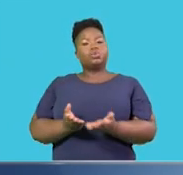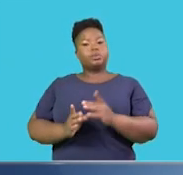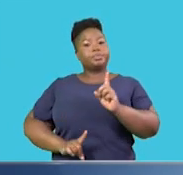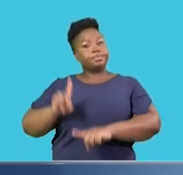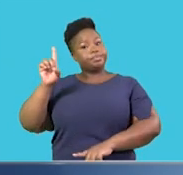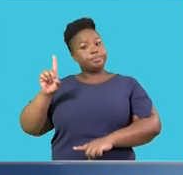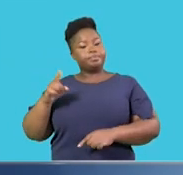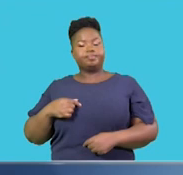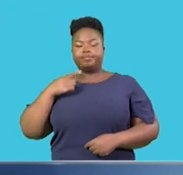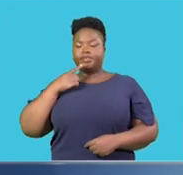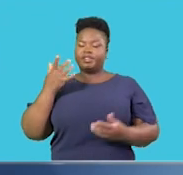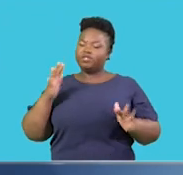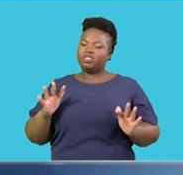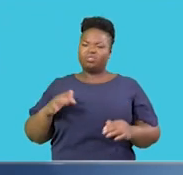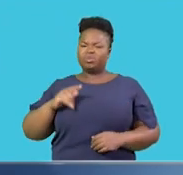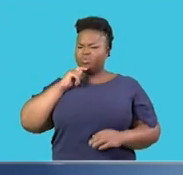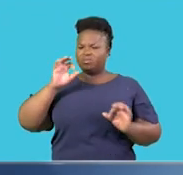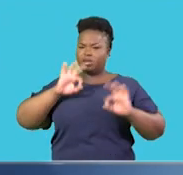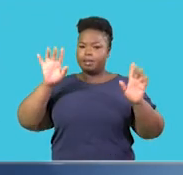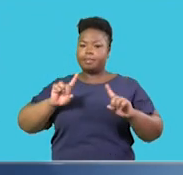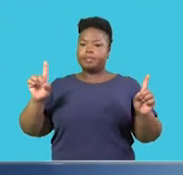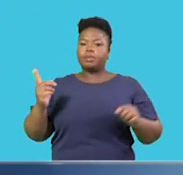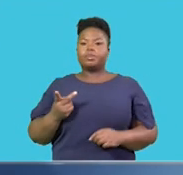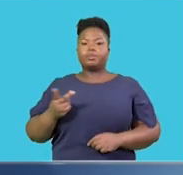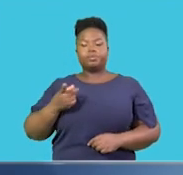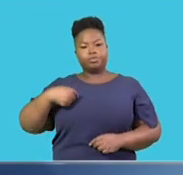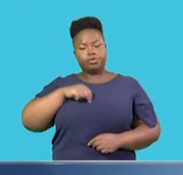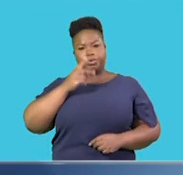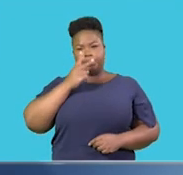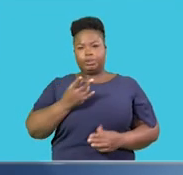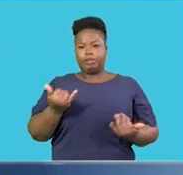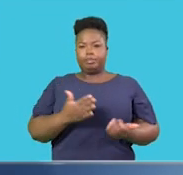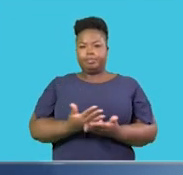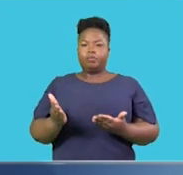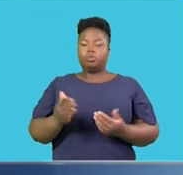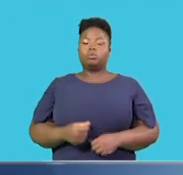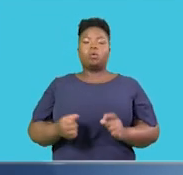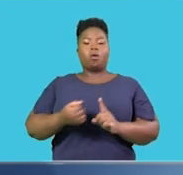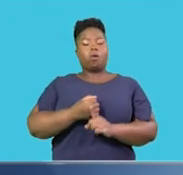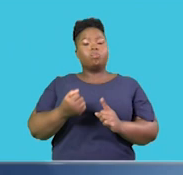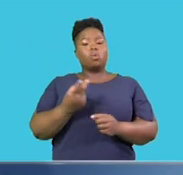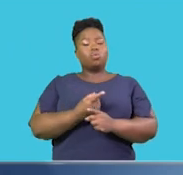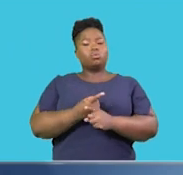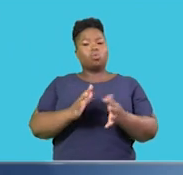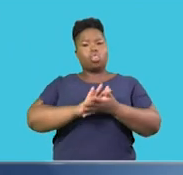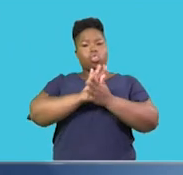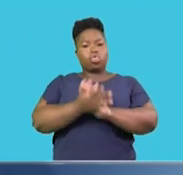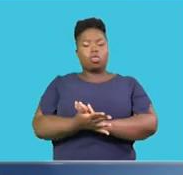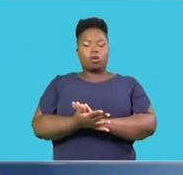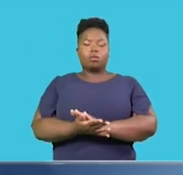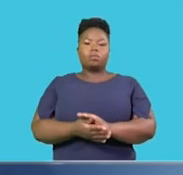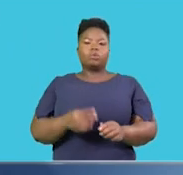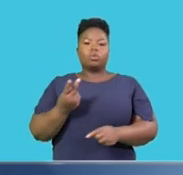undeniable. But we also see that incidents of vandalism of two ends decrease significantly